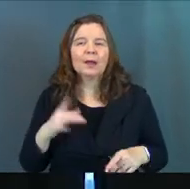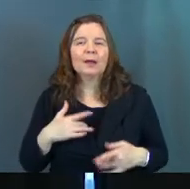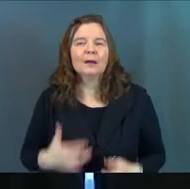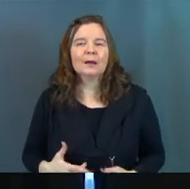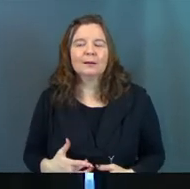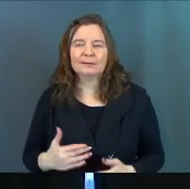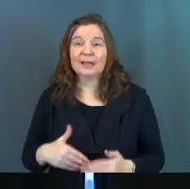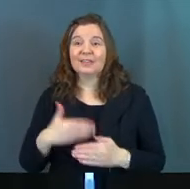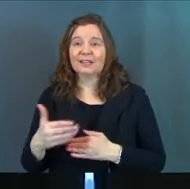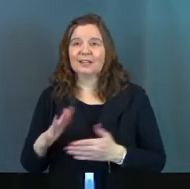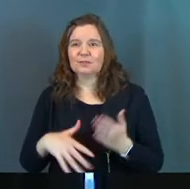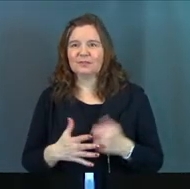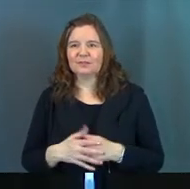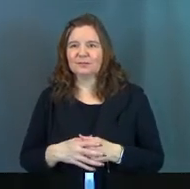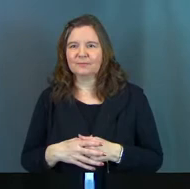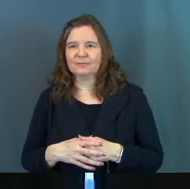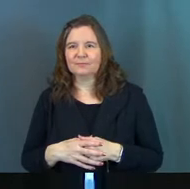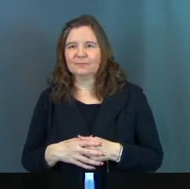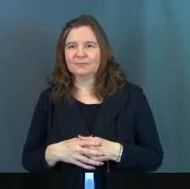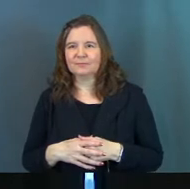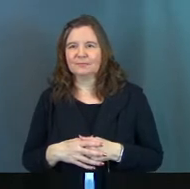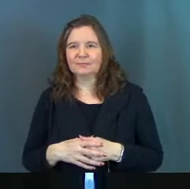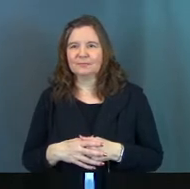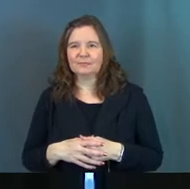happens? Here's the next graph, final graph.